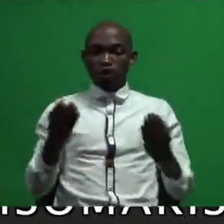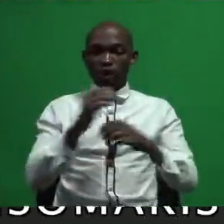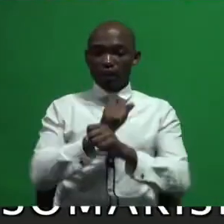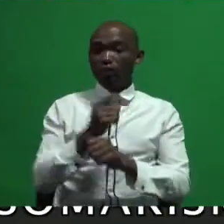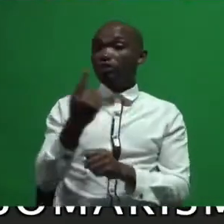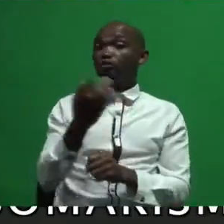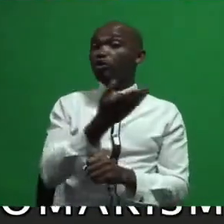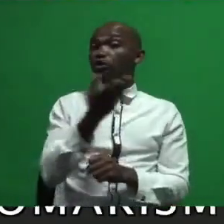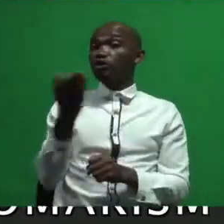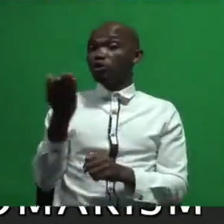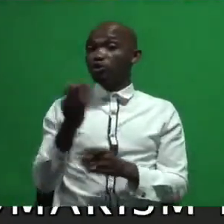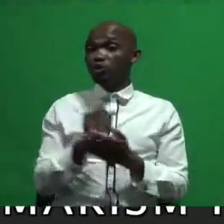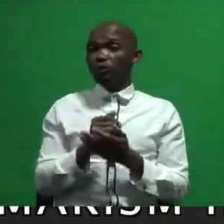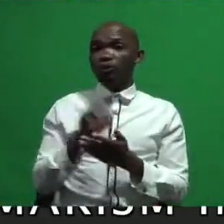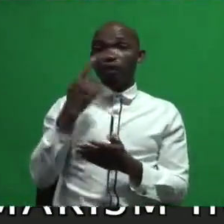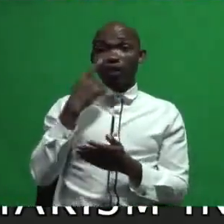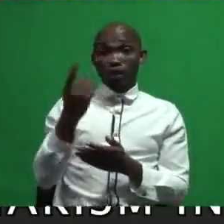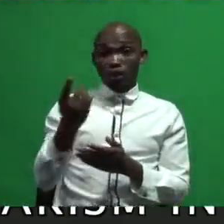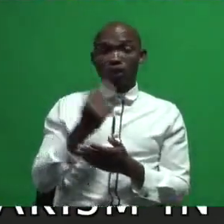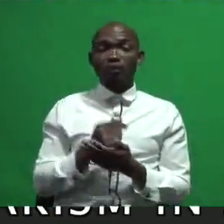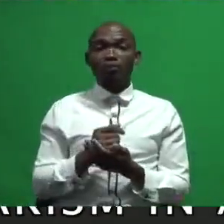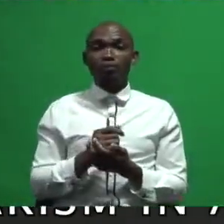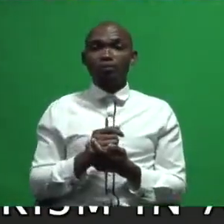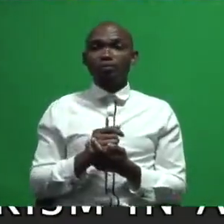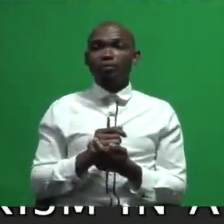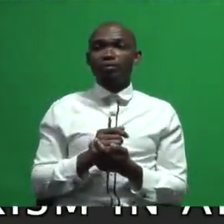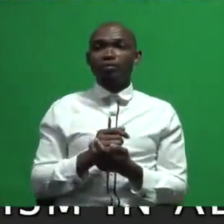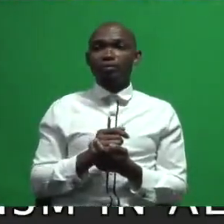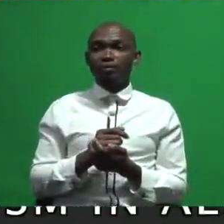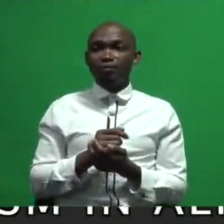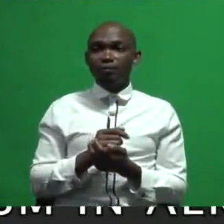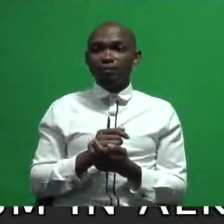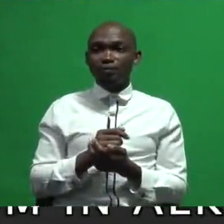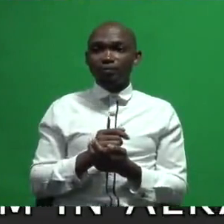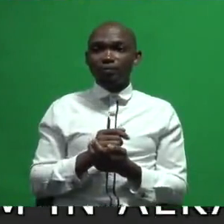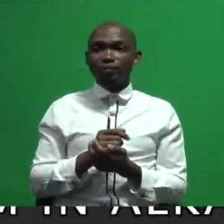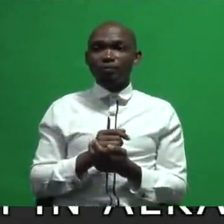Look at this one too. Look carefully.